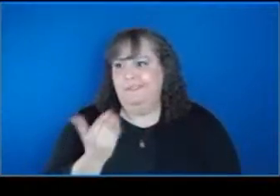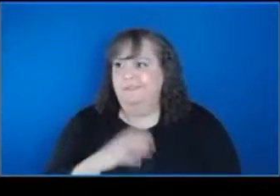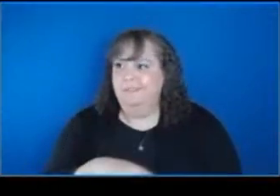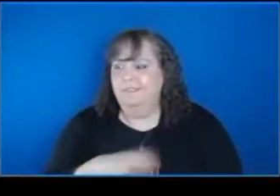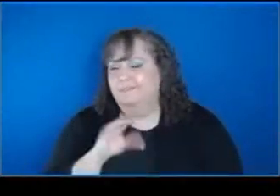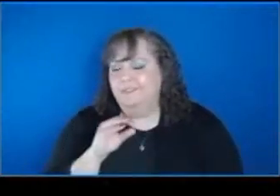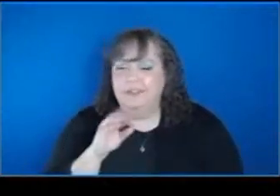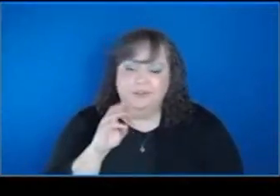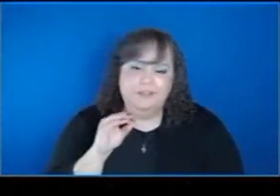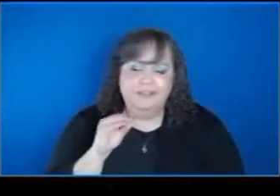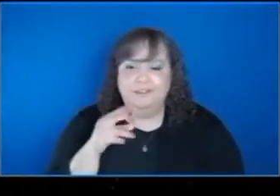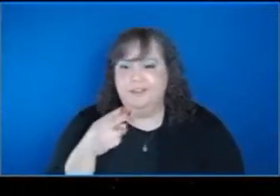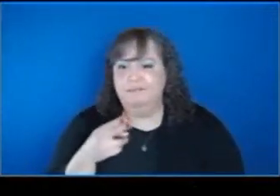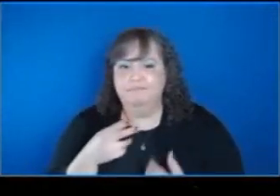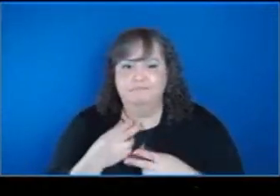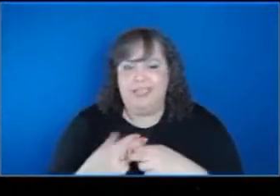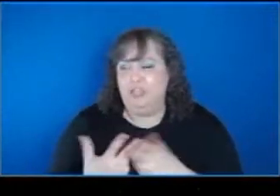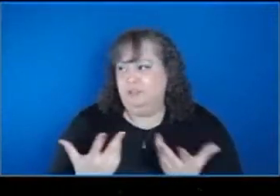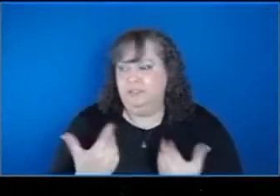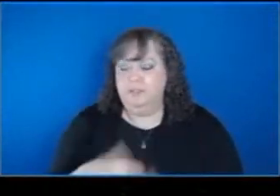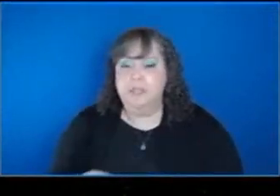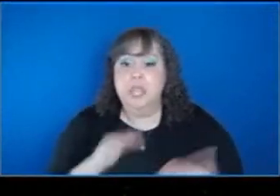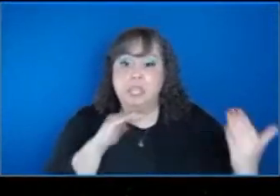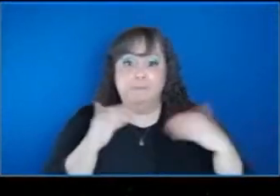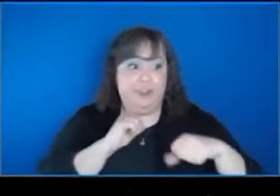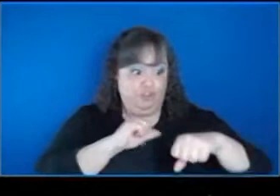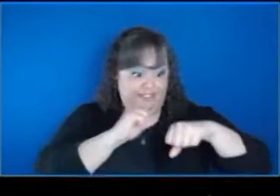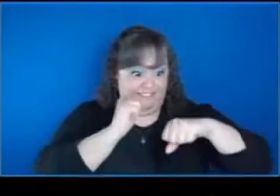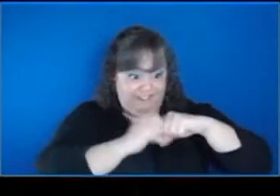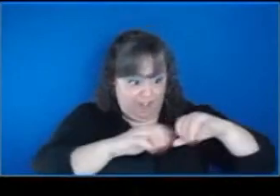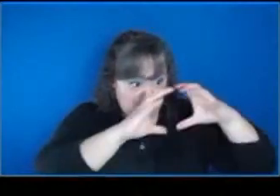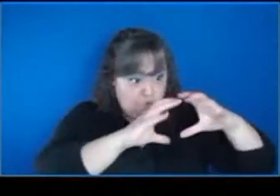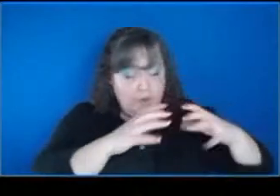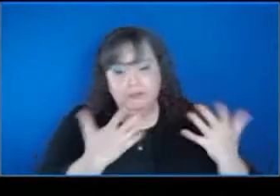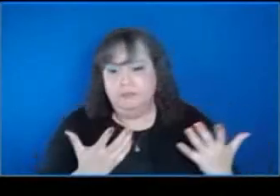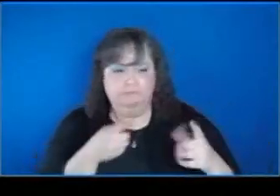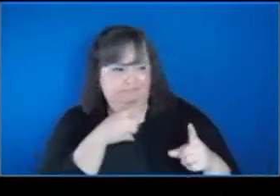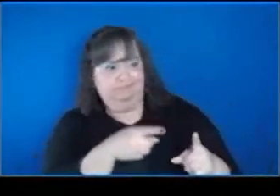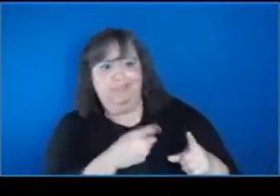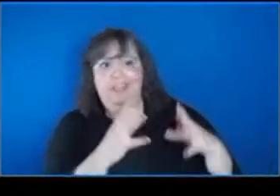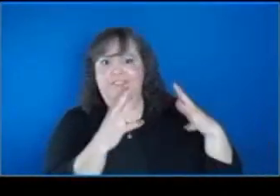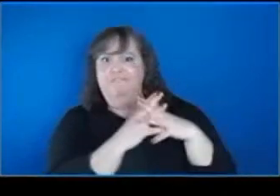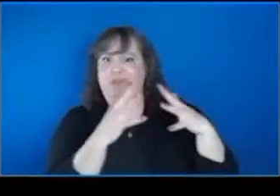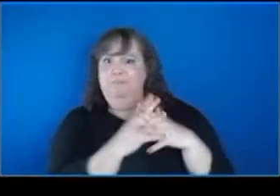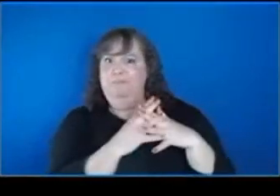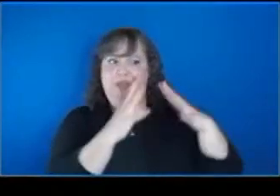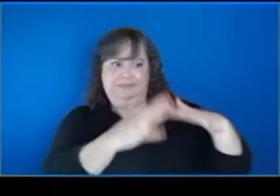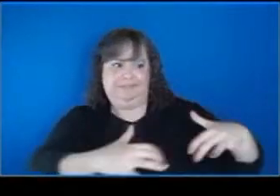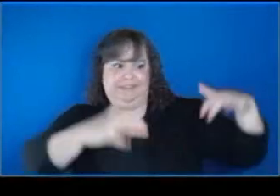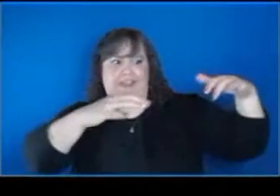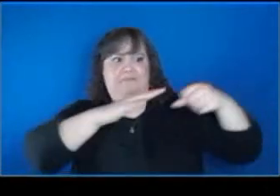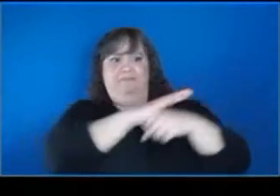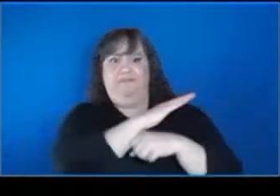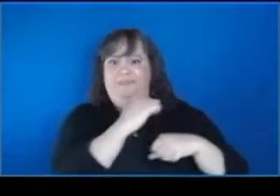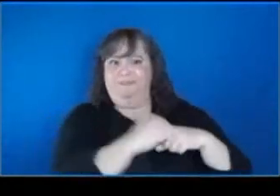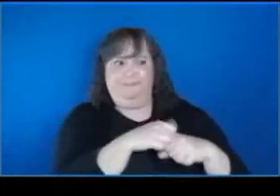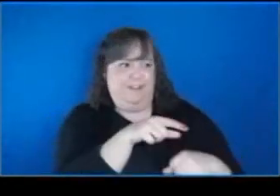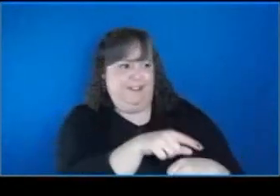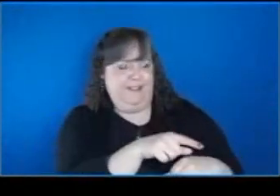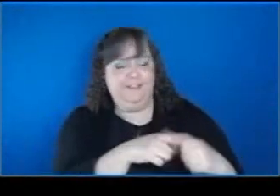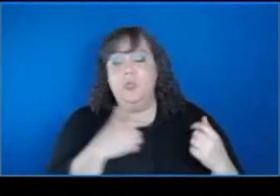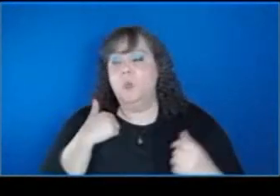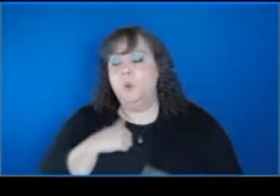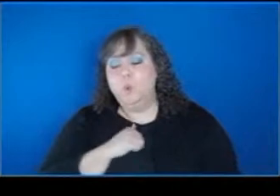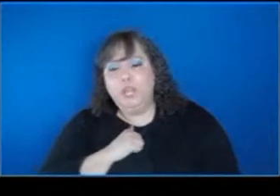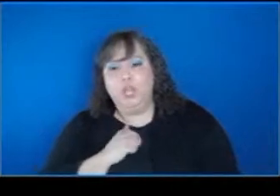asteroid is, which, as you said, it's like a football stadium filled with rocks, we're like really, really small.